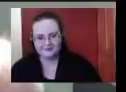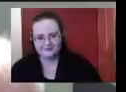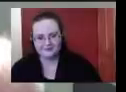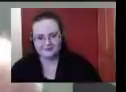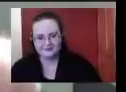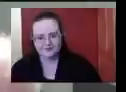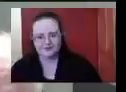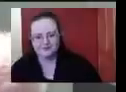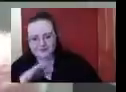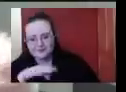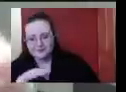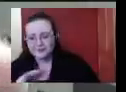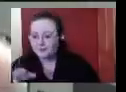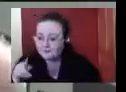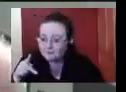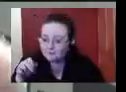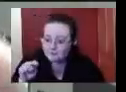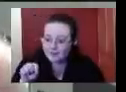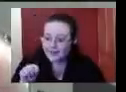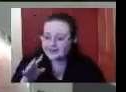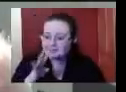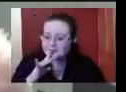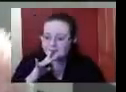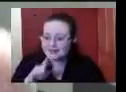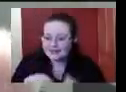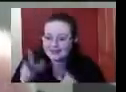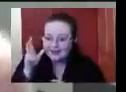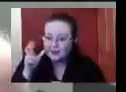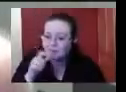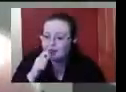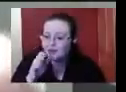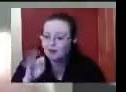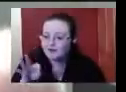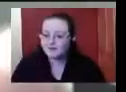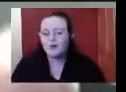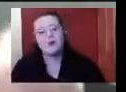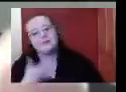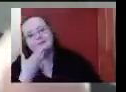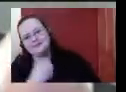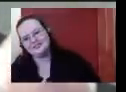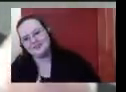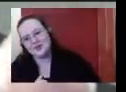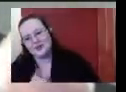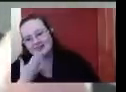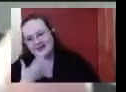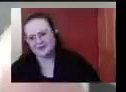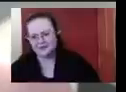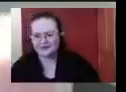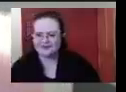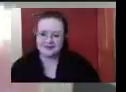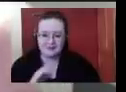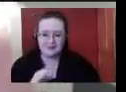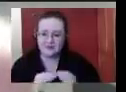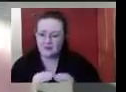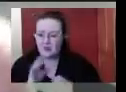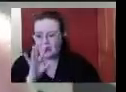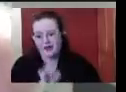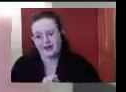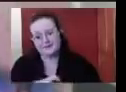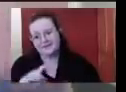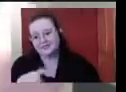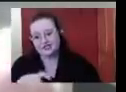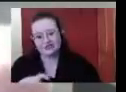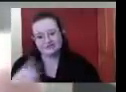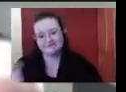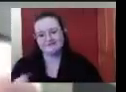Pat, I think your mic is off. Sorry about that. Sorry, thanks, Dr. Meghani. I should be better at this